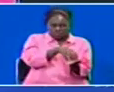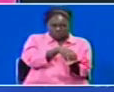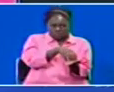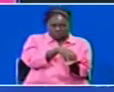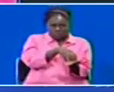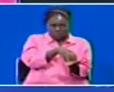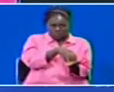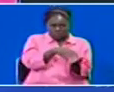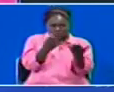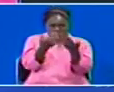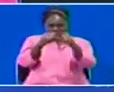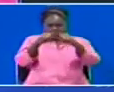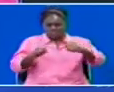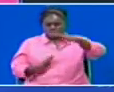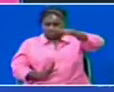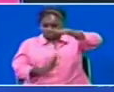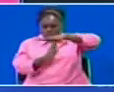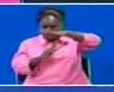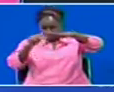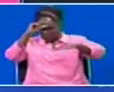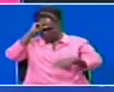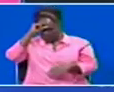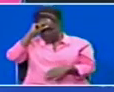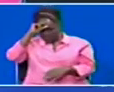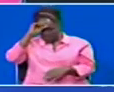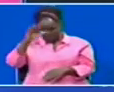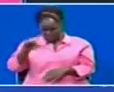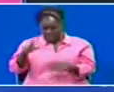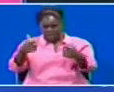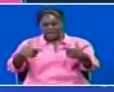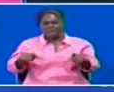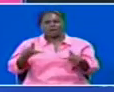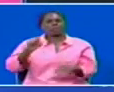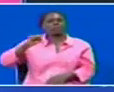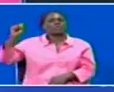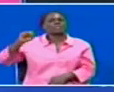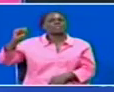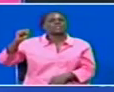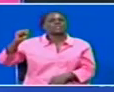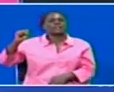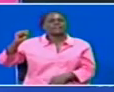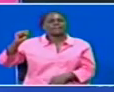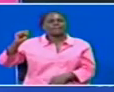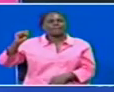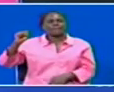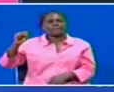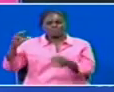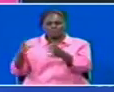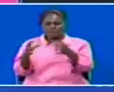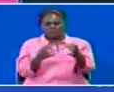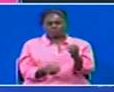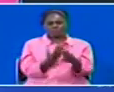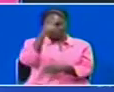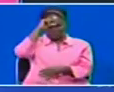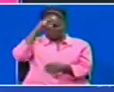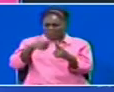the president, who is the head of state, as head of government, we allow him to politic because his party formed the government.